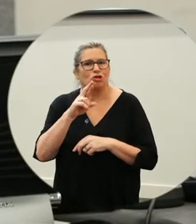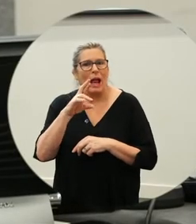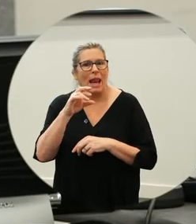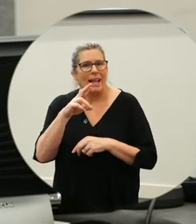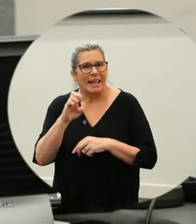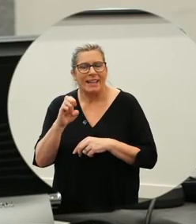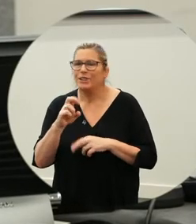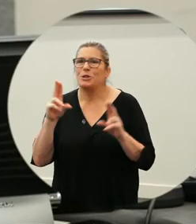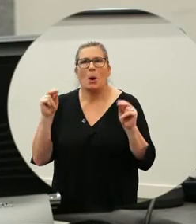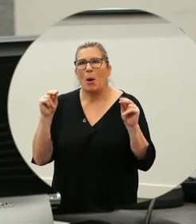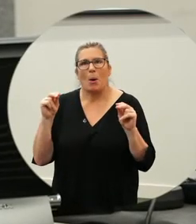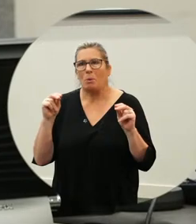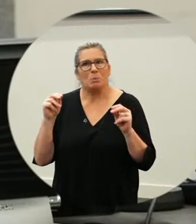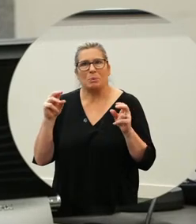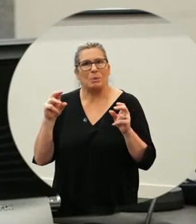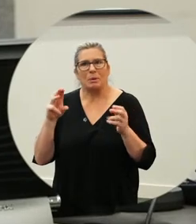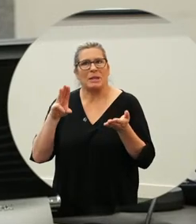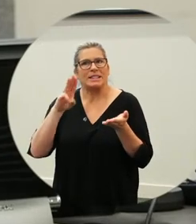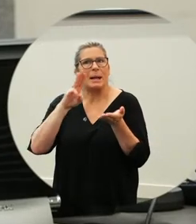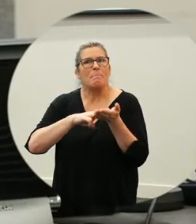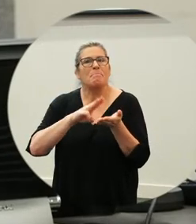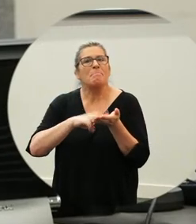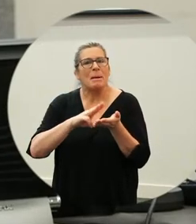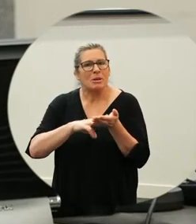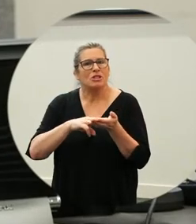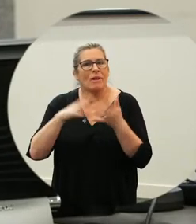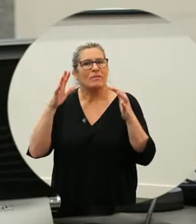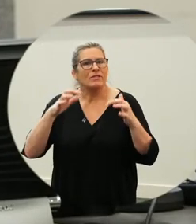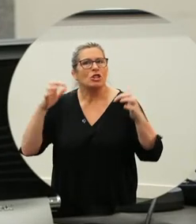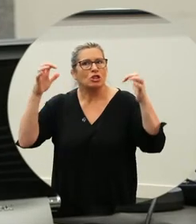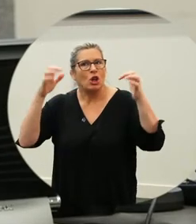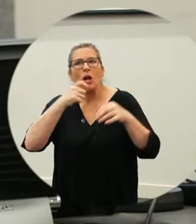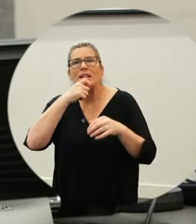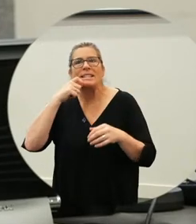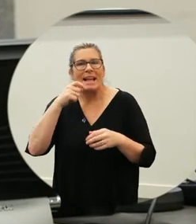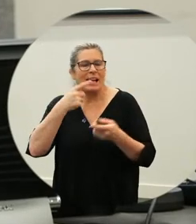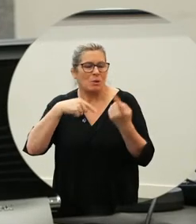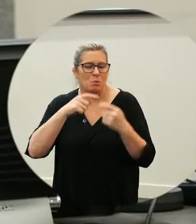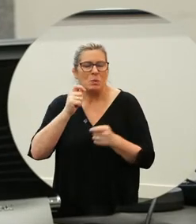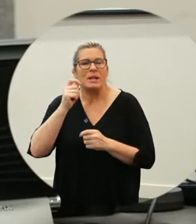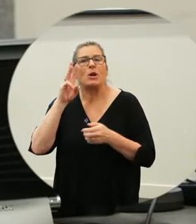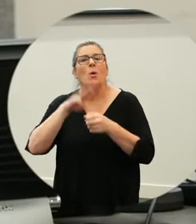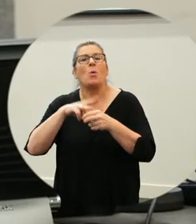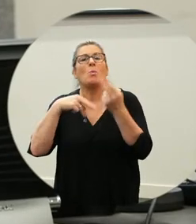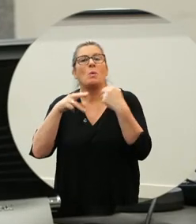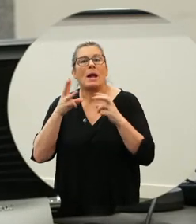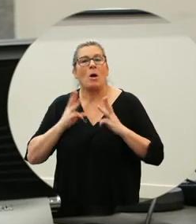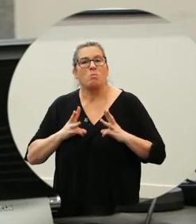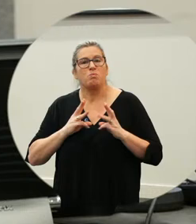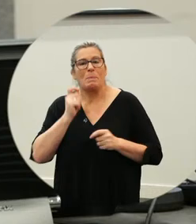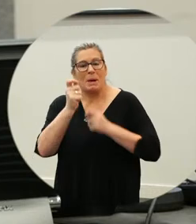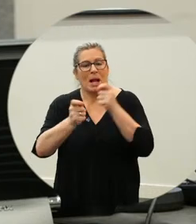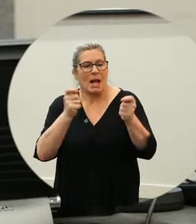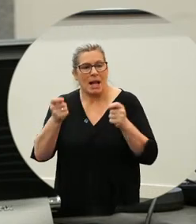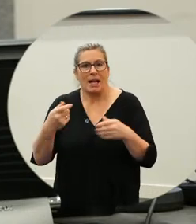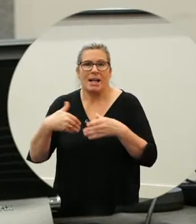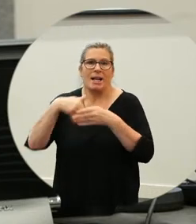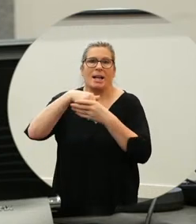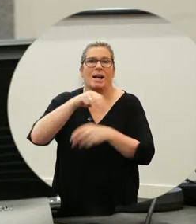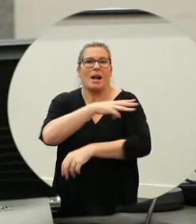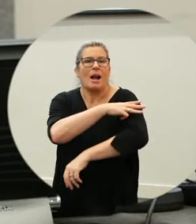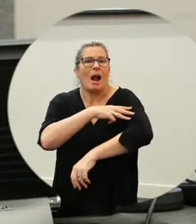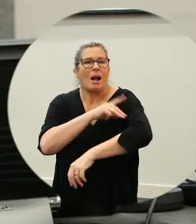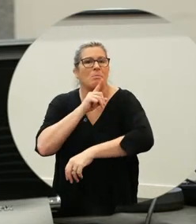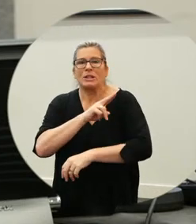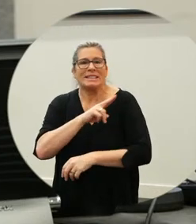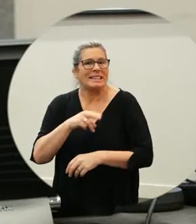Dáil, and I will refrain from naming him, who said he welcomed the appointment of women to the guards. He didn't think they should be